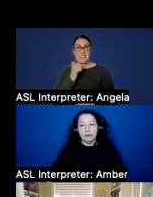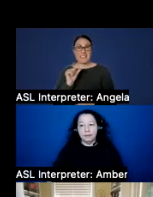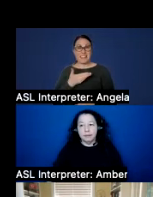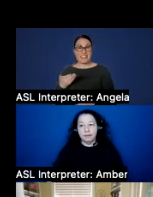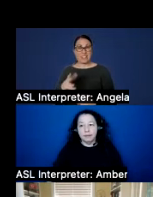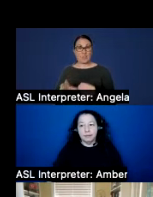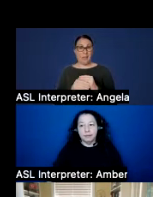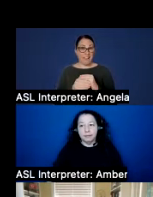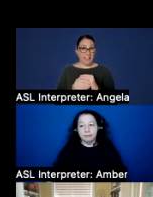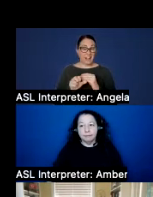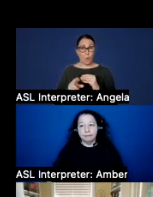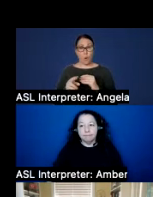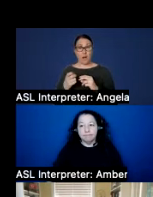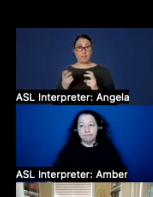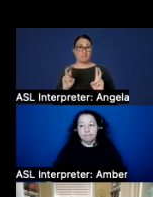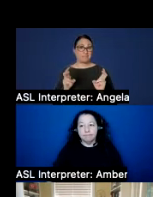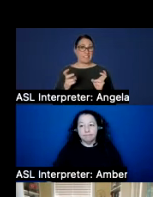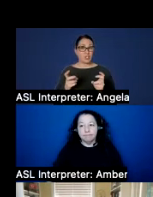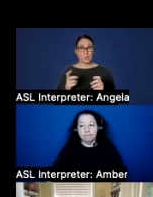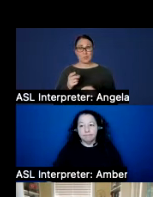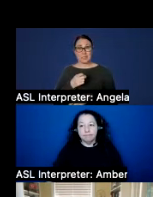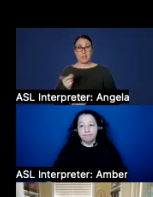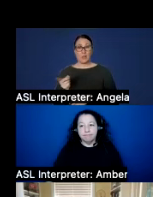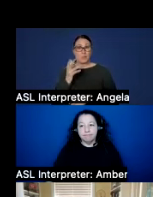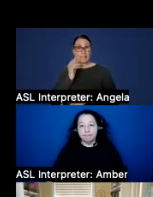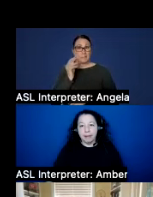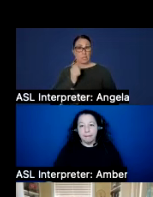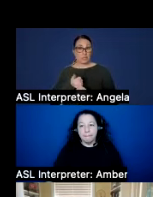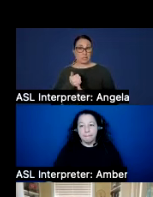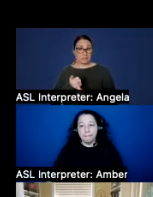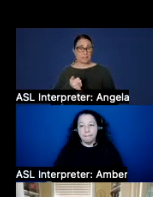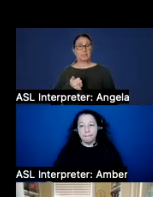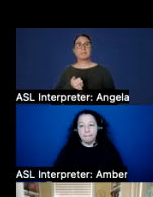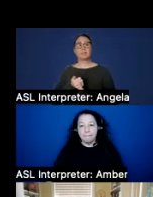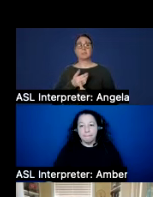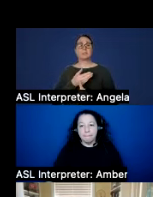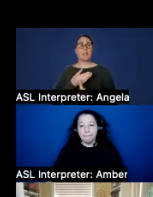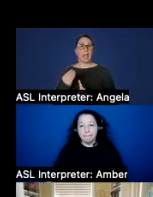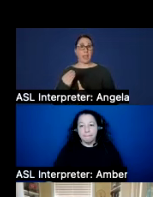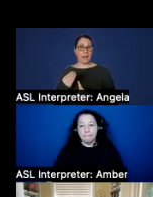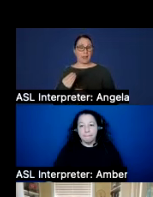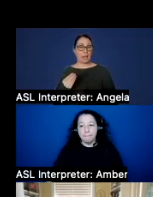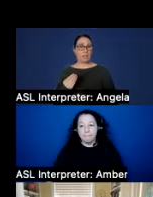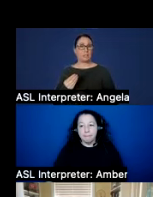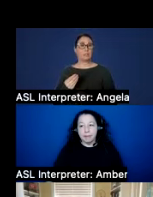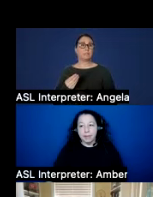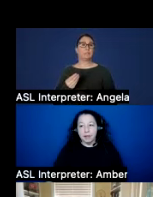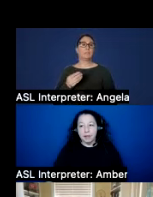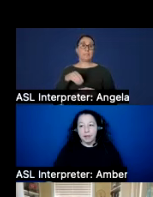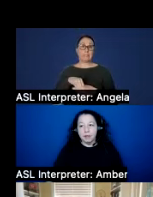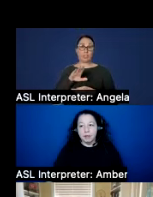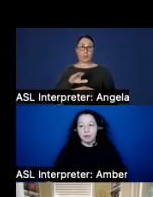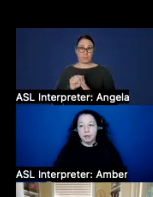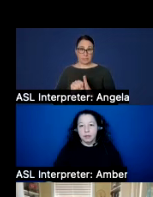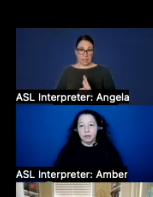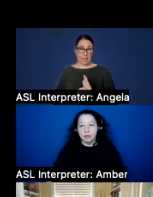you know, some issues that you have experienced and you're a Public 280 state, that would be, I mean,